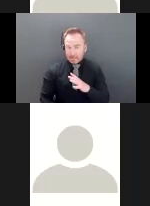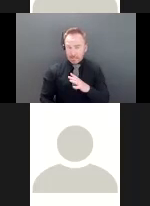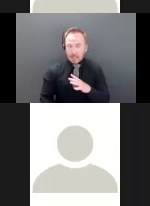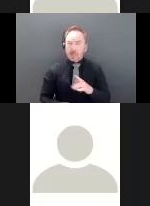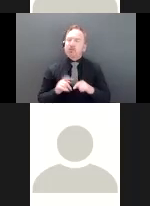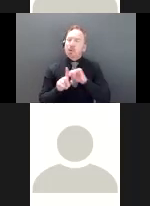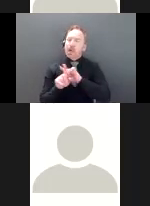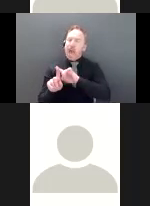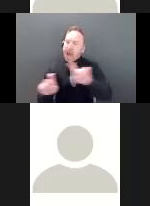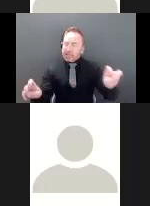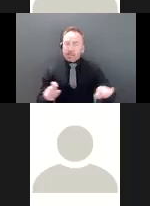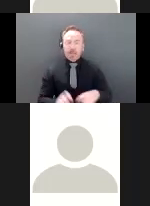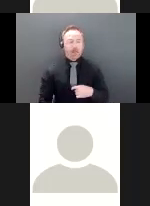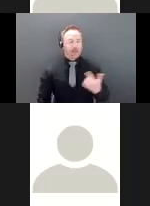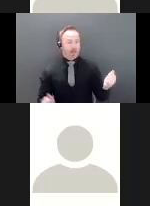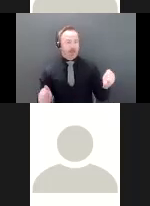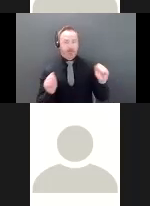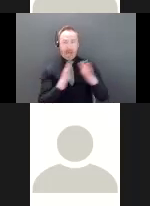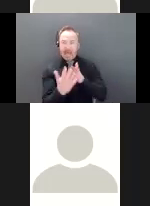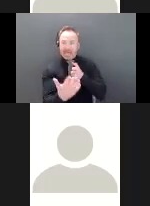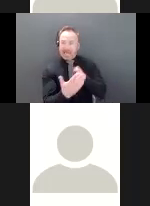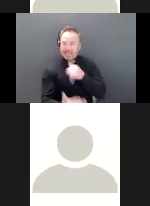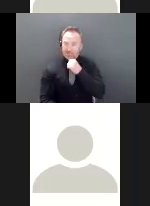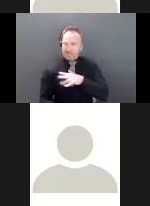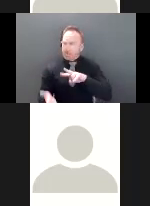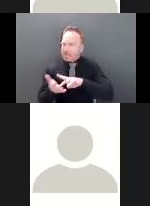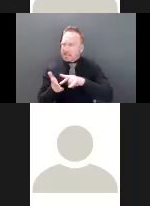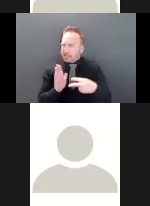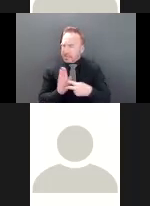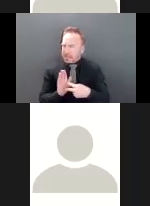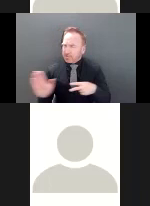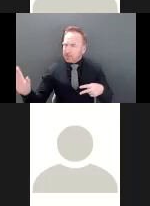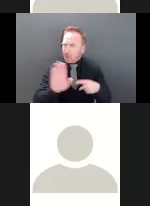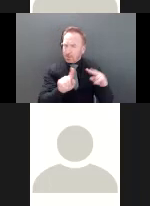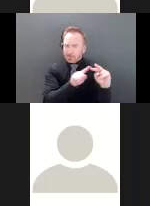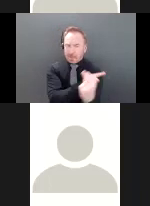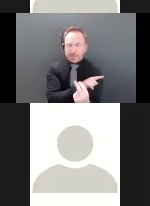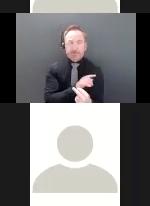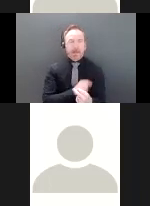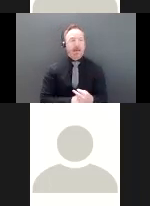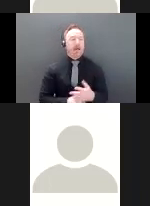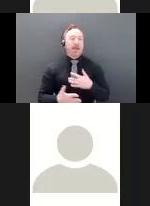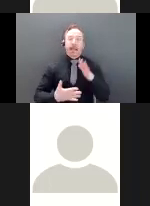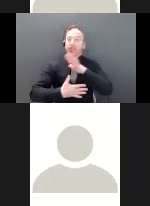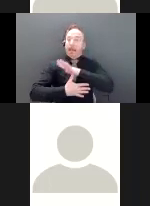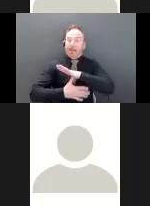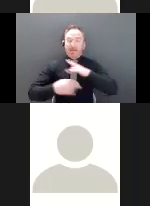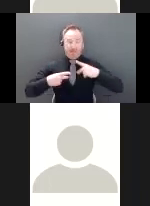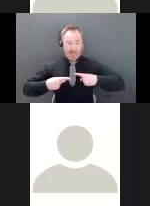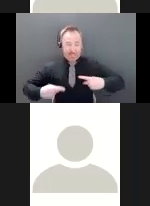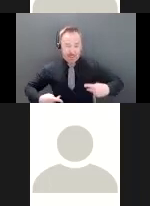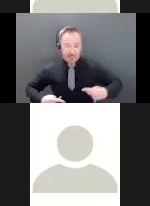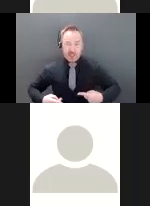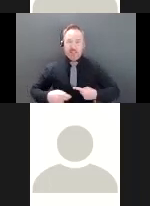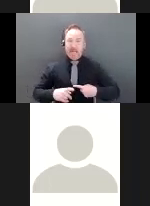to you? We really saw overall that respondents noted some type of physical aggression or violence. Well, we still only